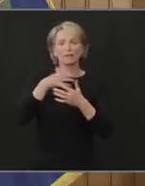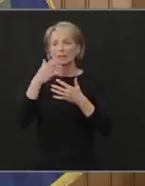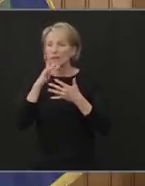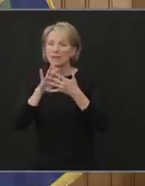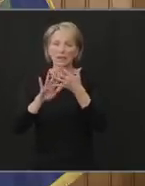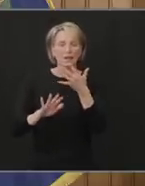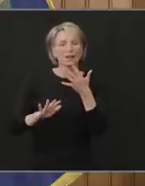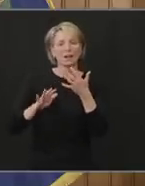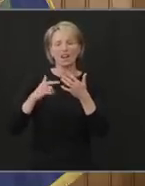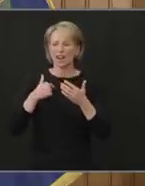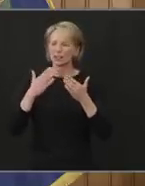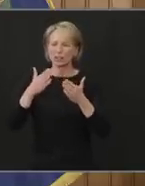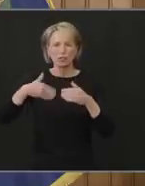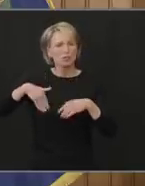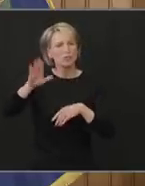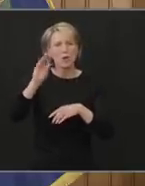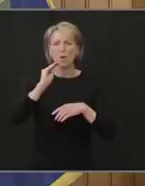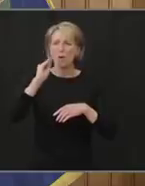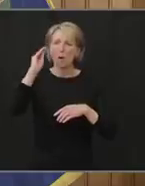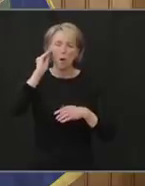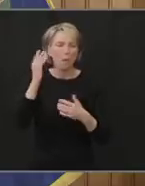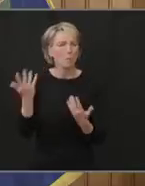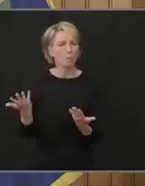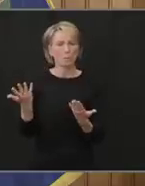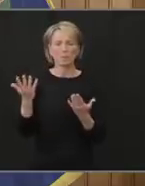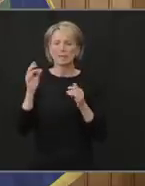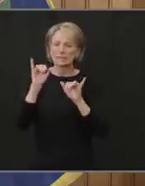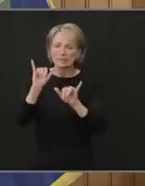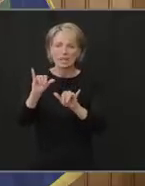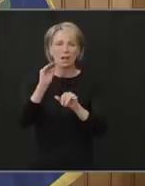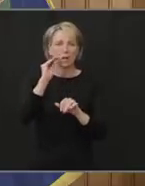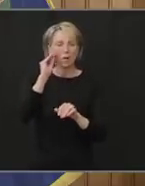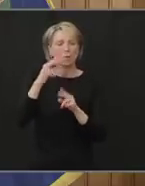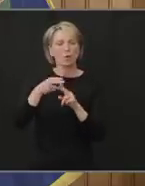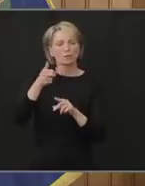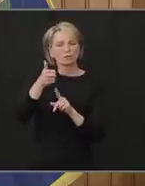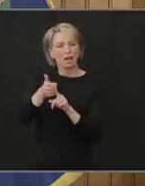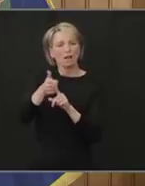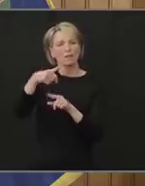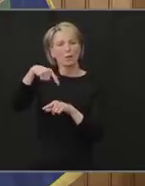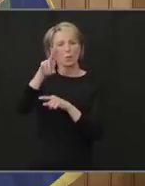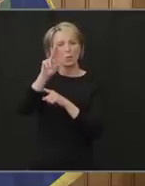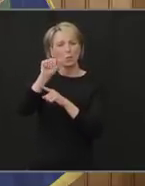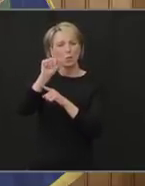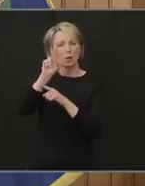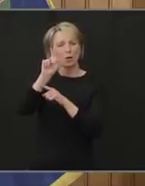something else, it's really the same therapy. Go home, self-quarantine, and